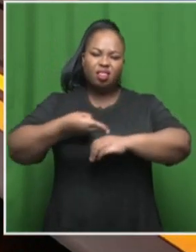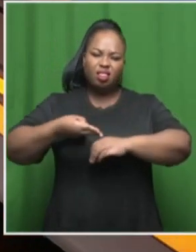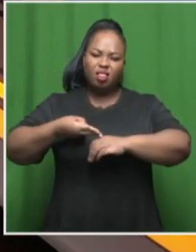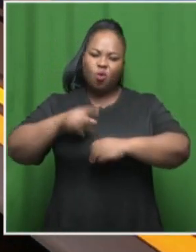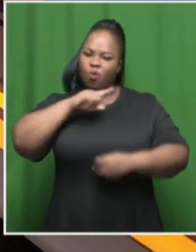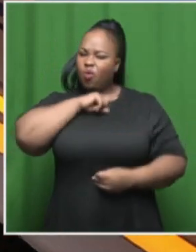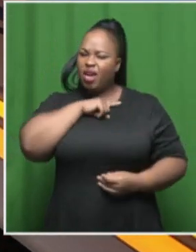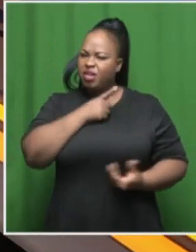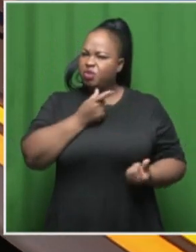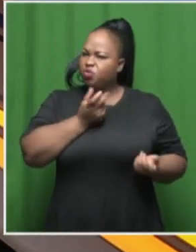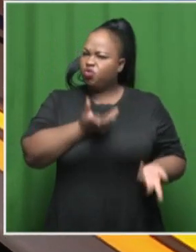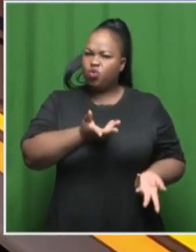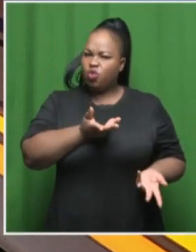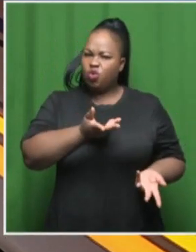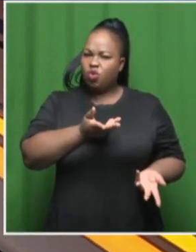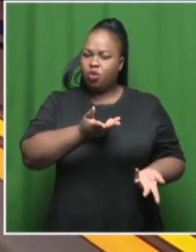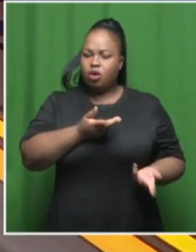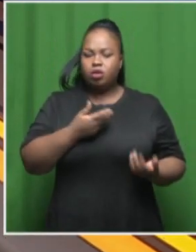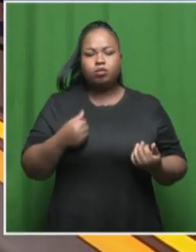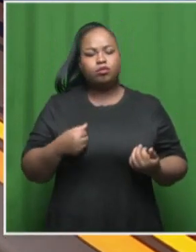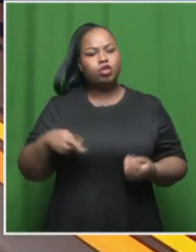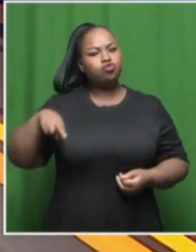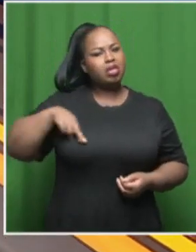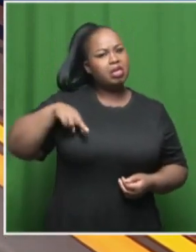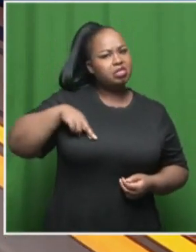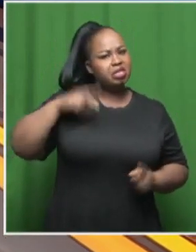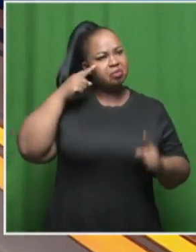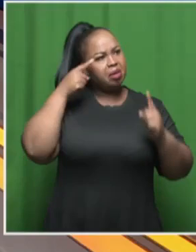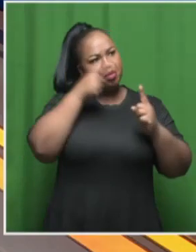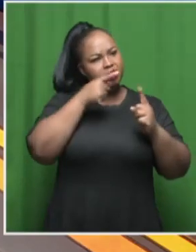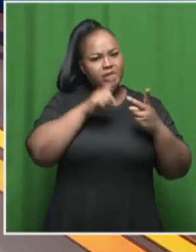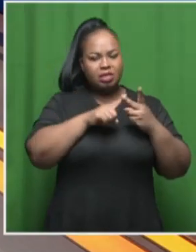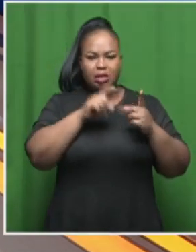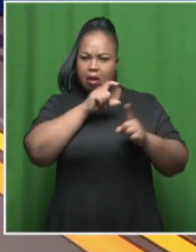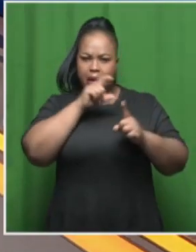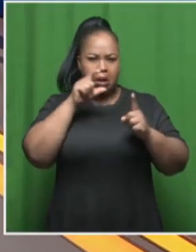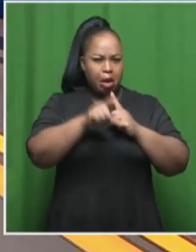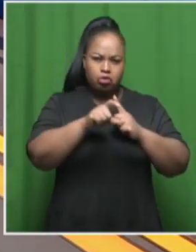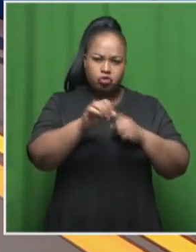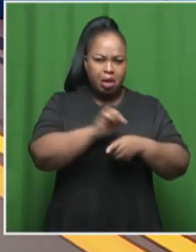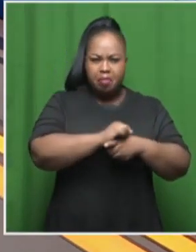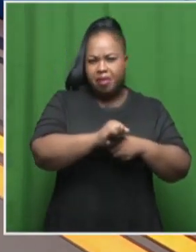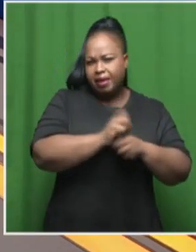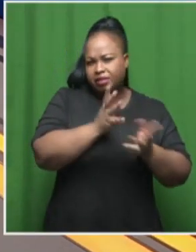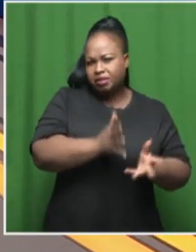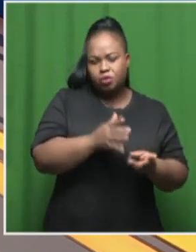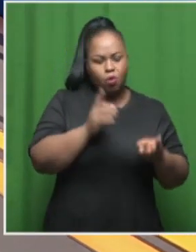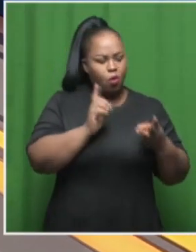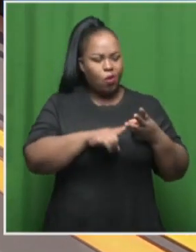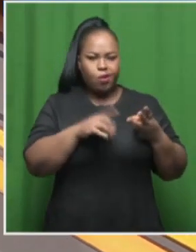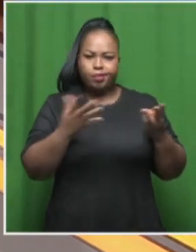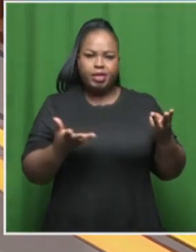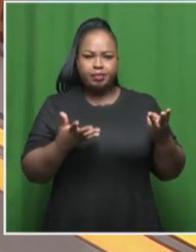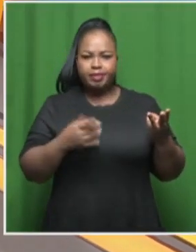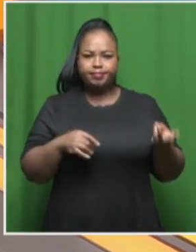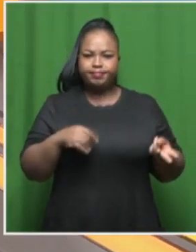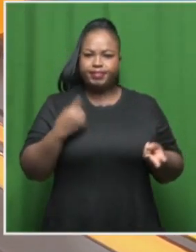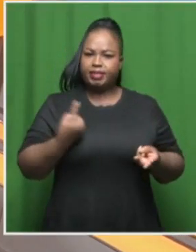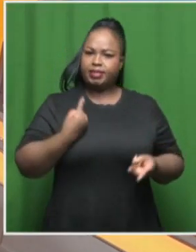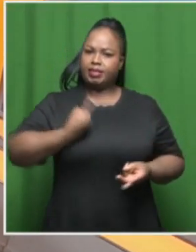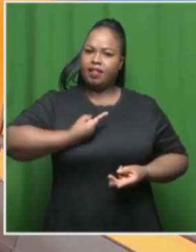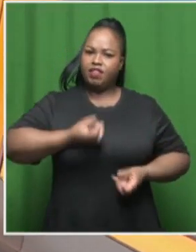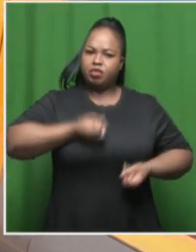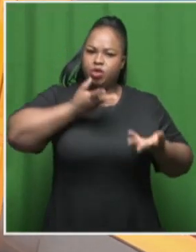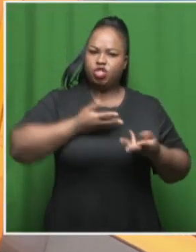it purely for religious purposes, cultural practices, or is it simply an act of